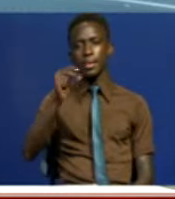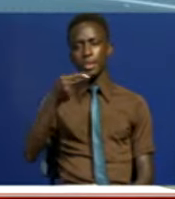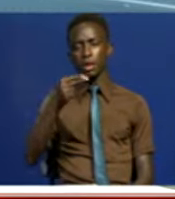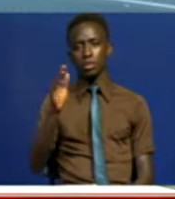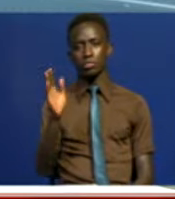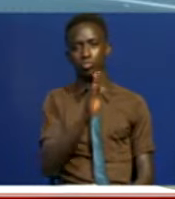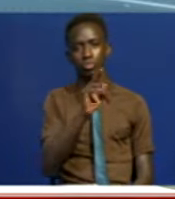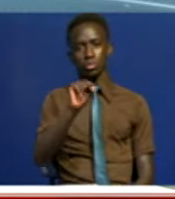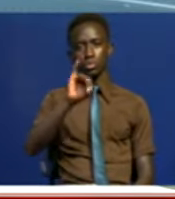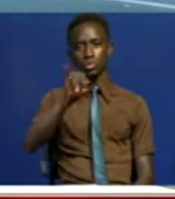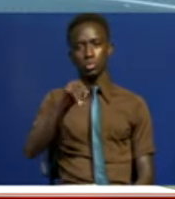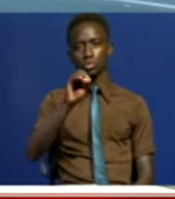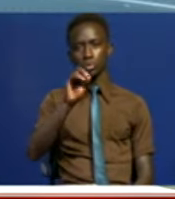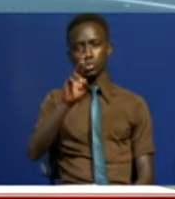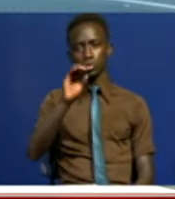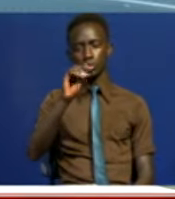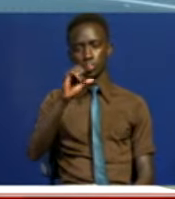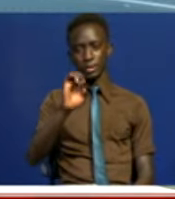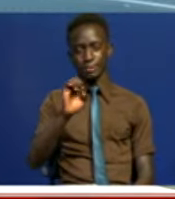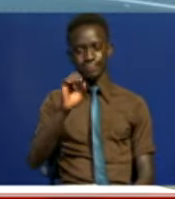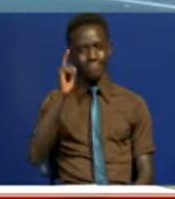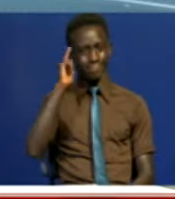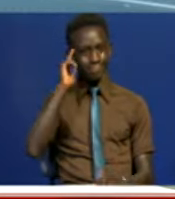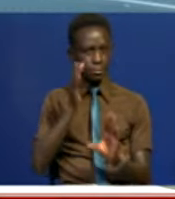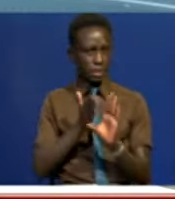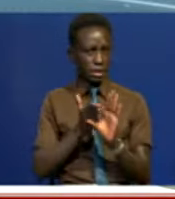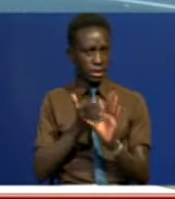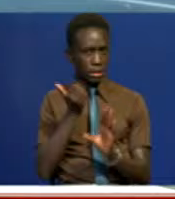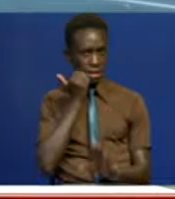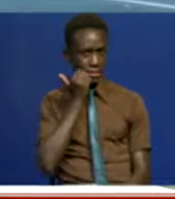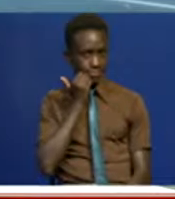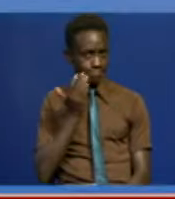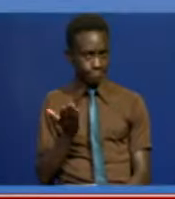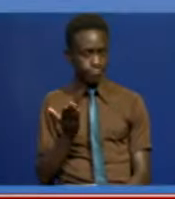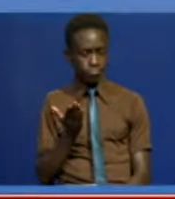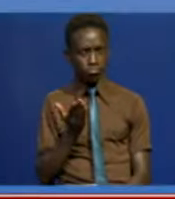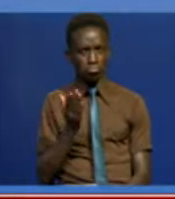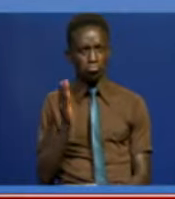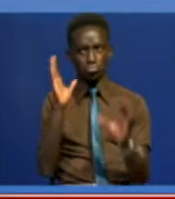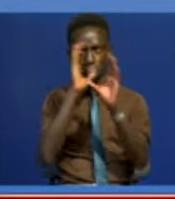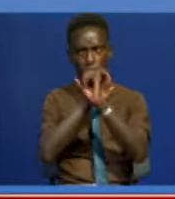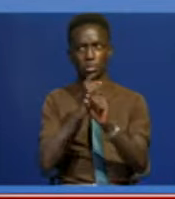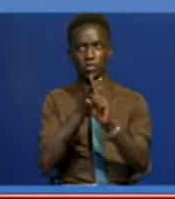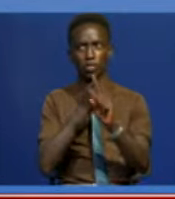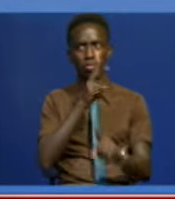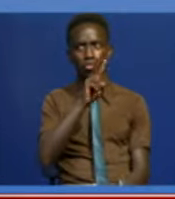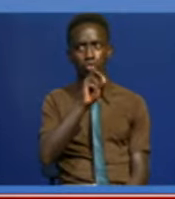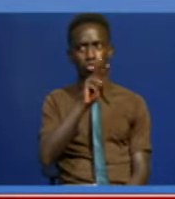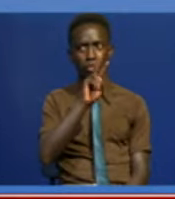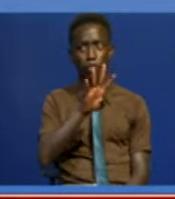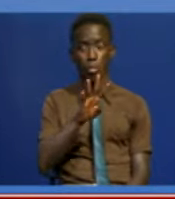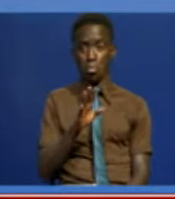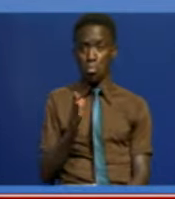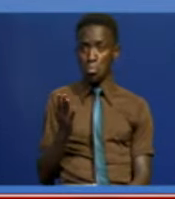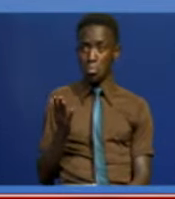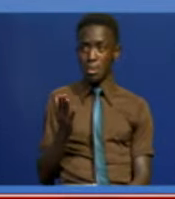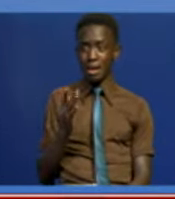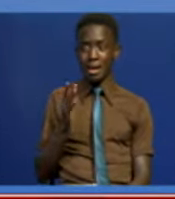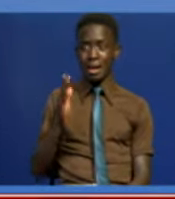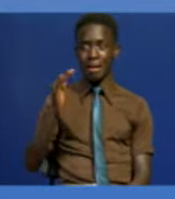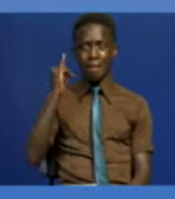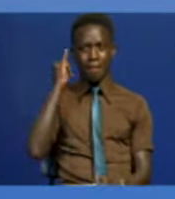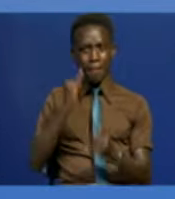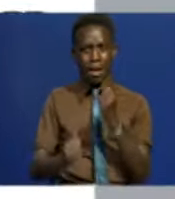went missing on the 15th of February 2024. His sister says that he was last seen in Buruburu